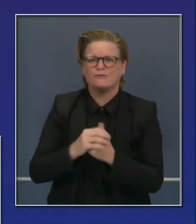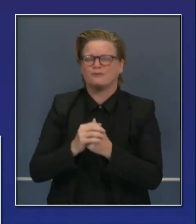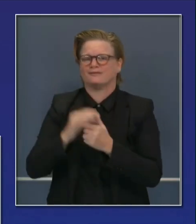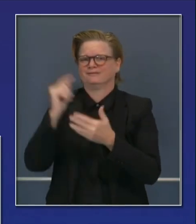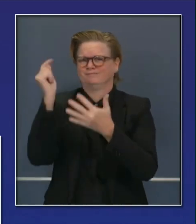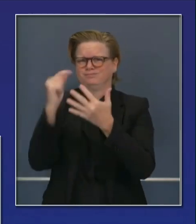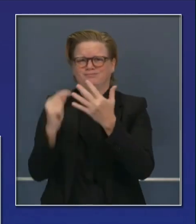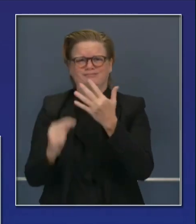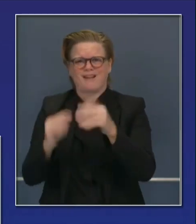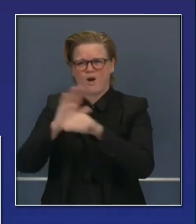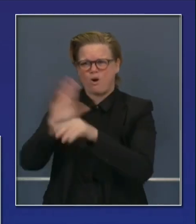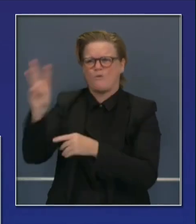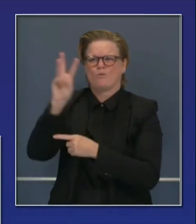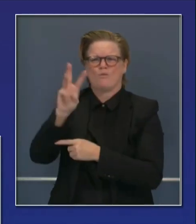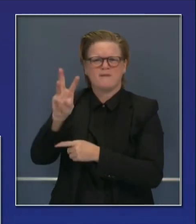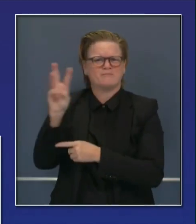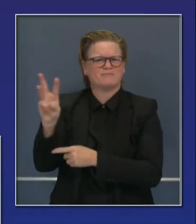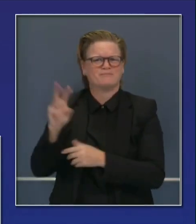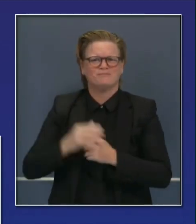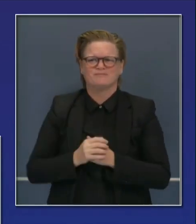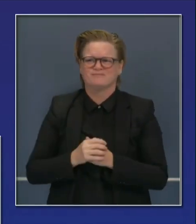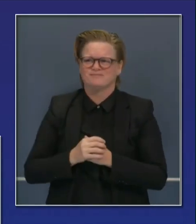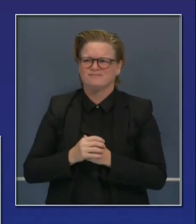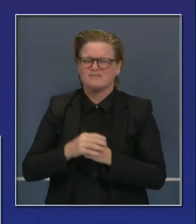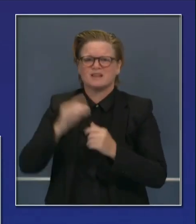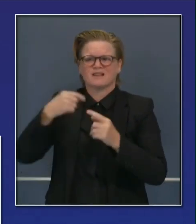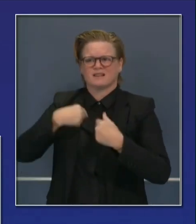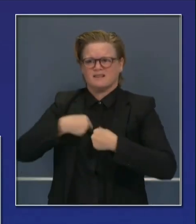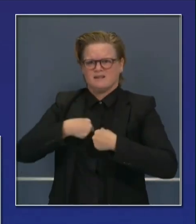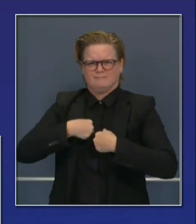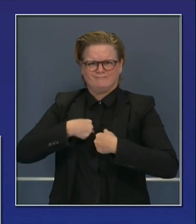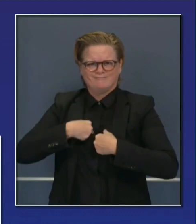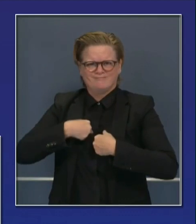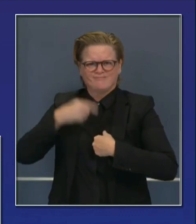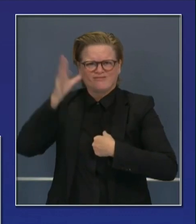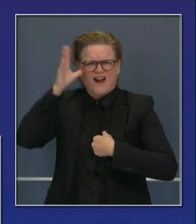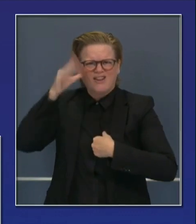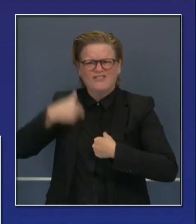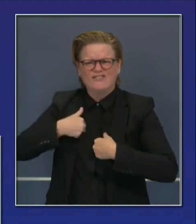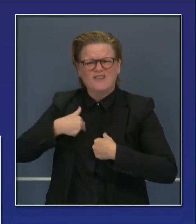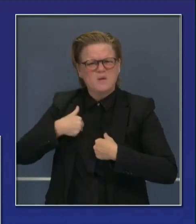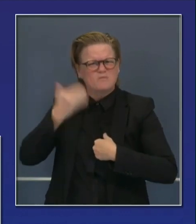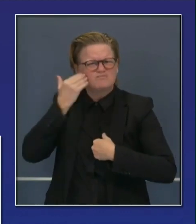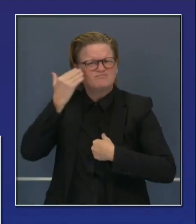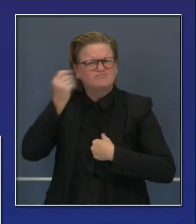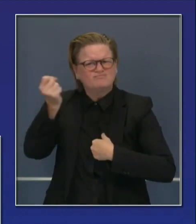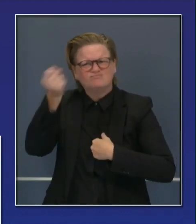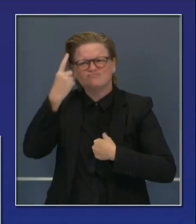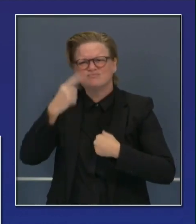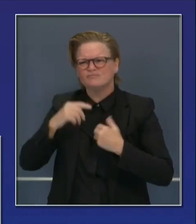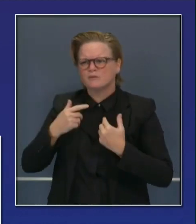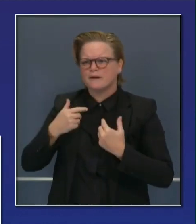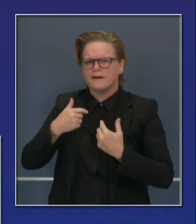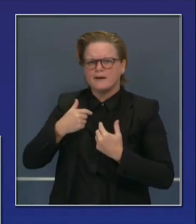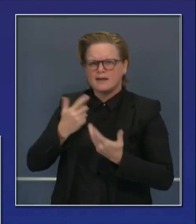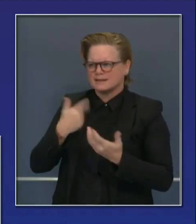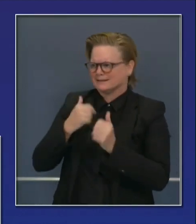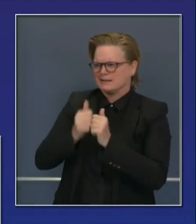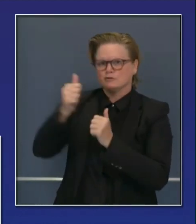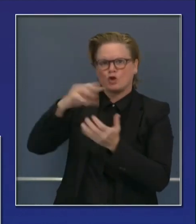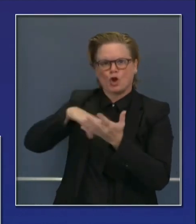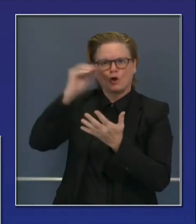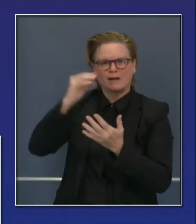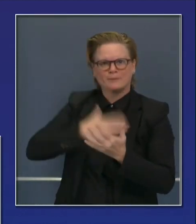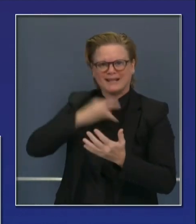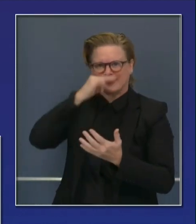advantage of them, including parents. So I've got 4 young children. They are doing distance learning because their school shut